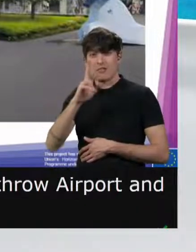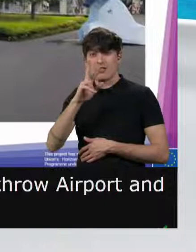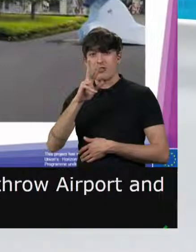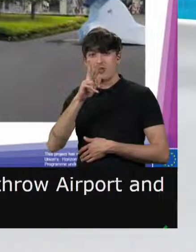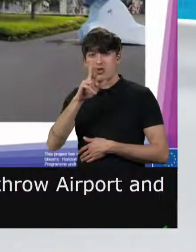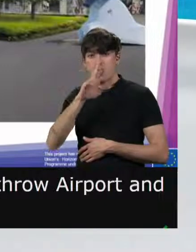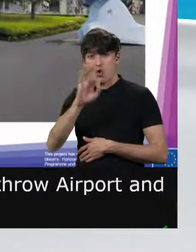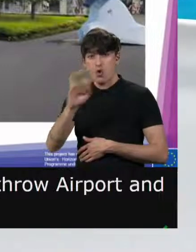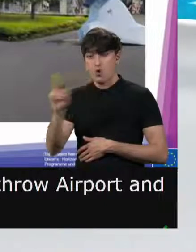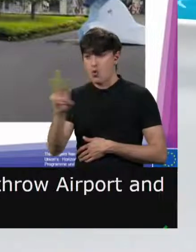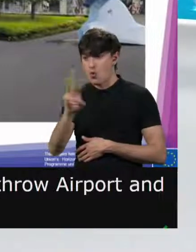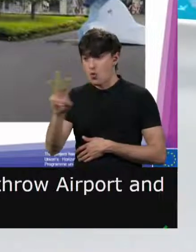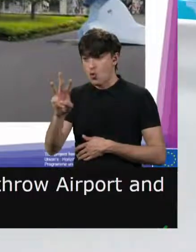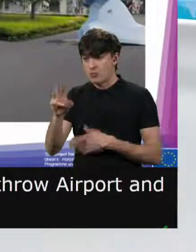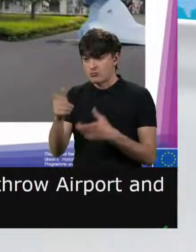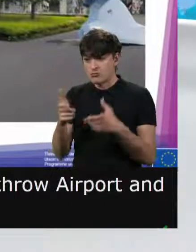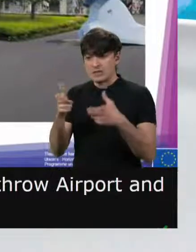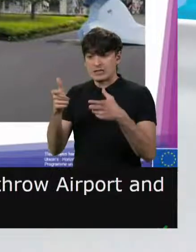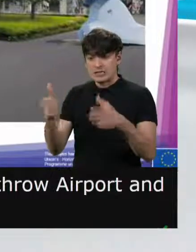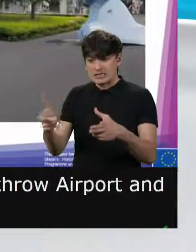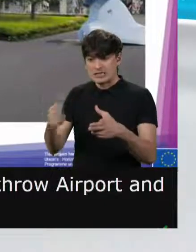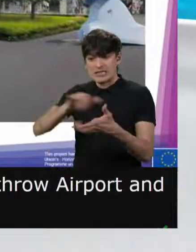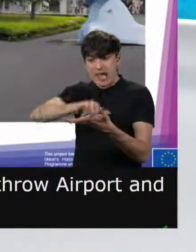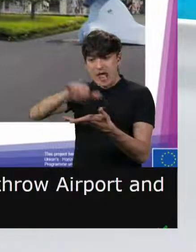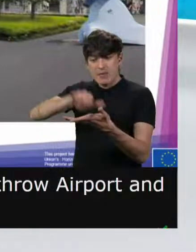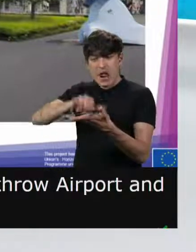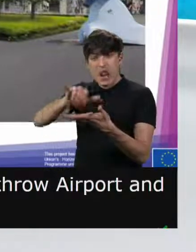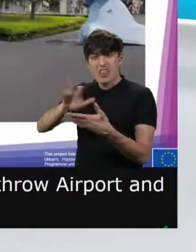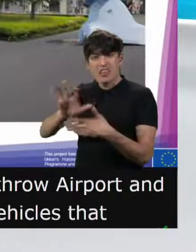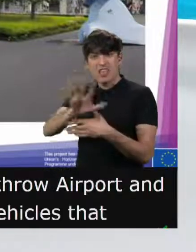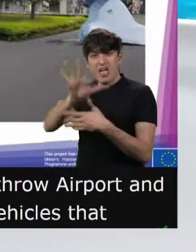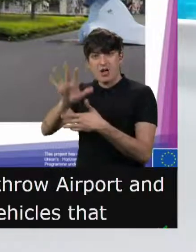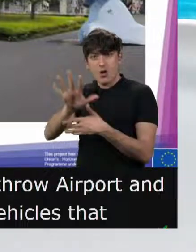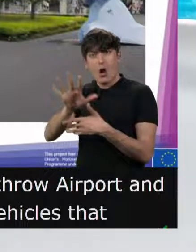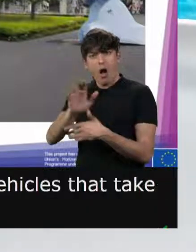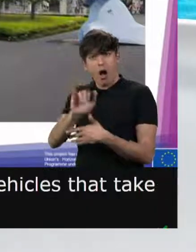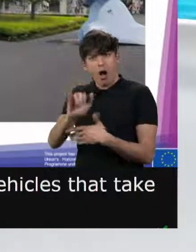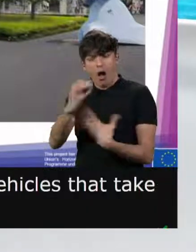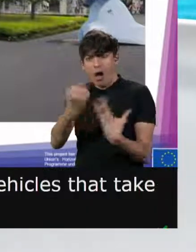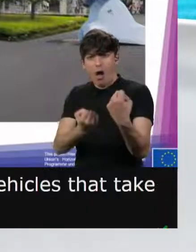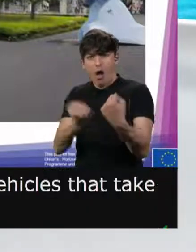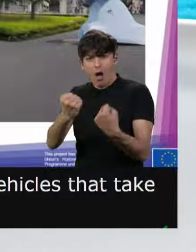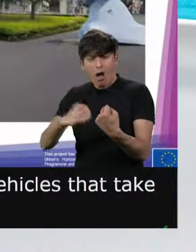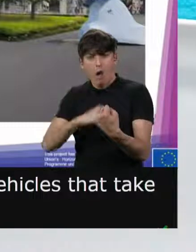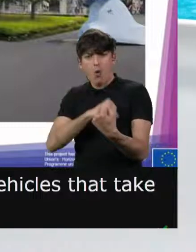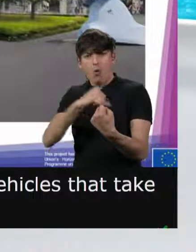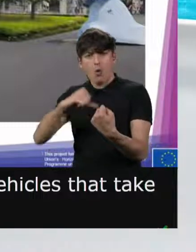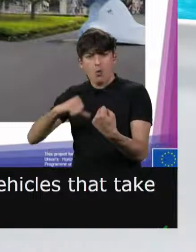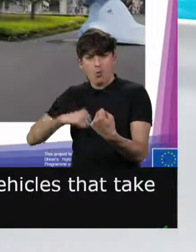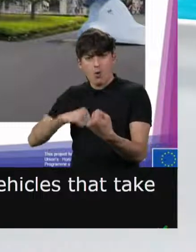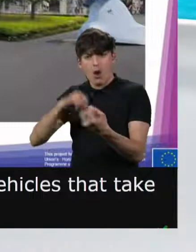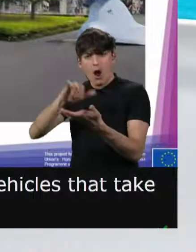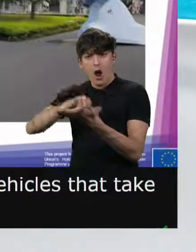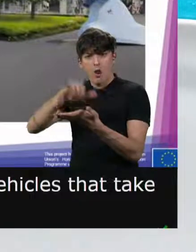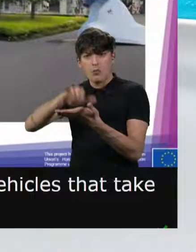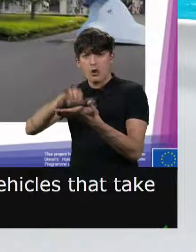are autonomous vehicles that take you from the airport to one of the large car parks. You simply walk down,